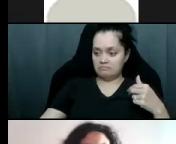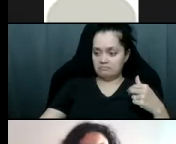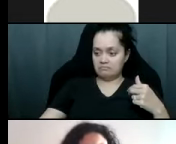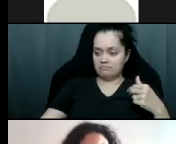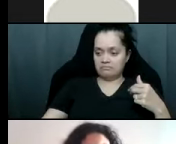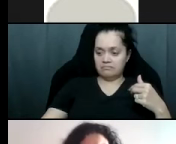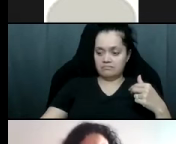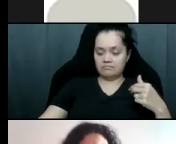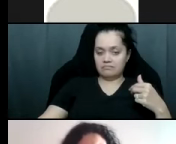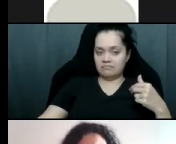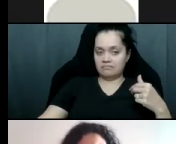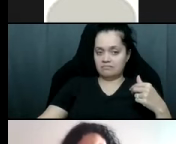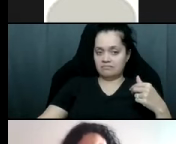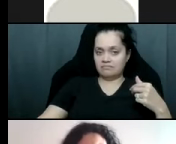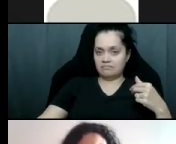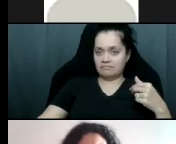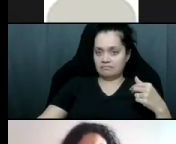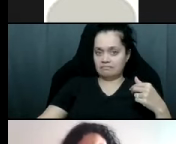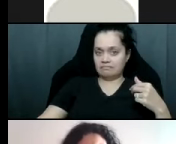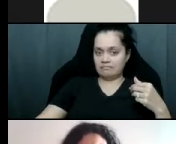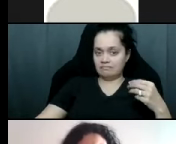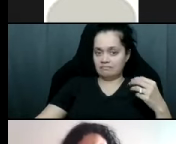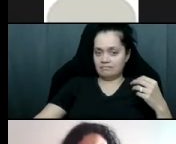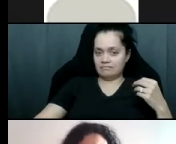10 seconds.